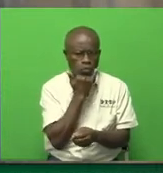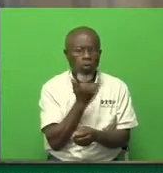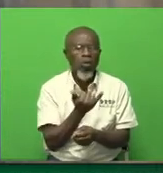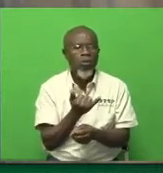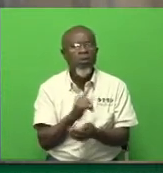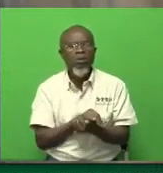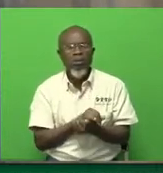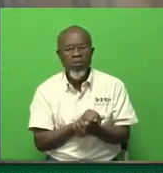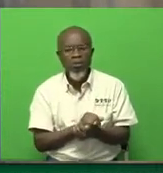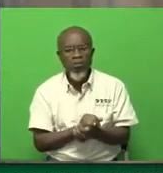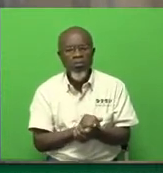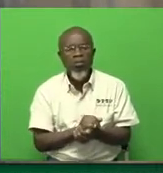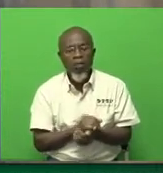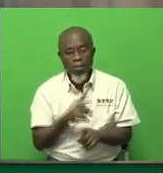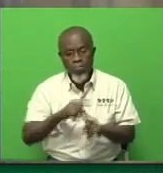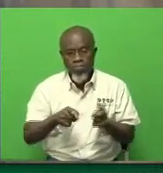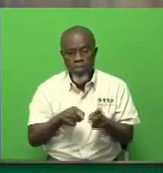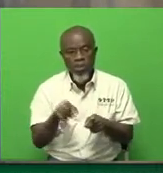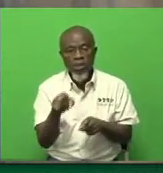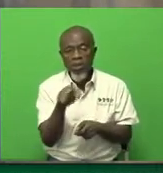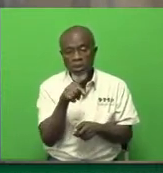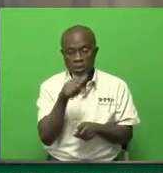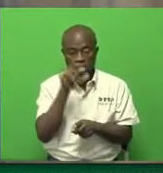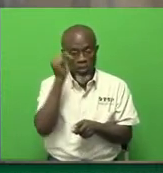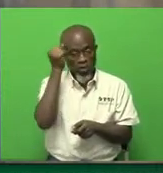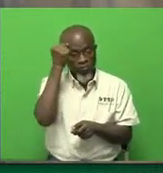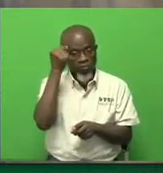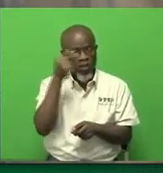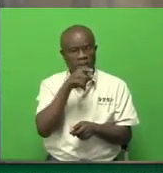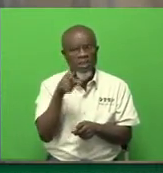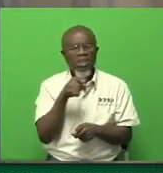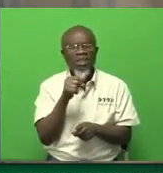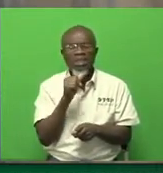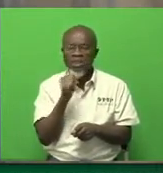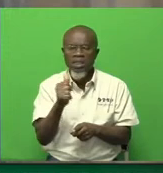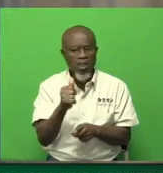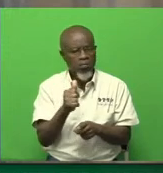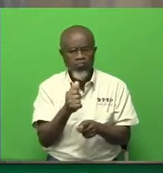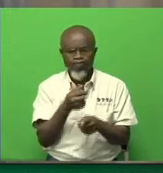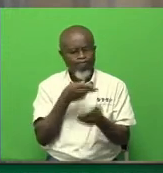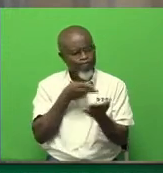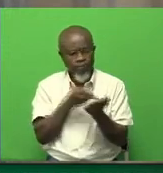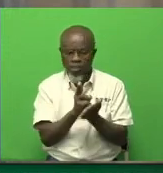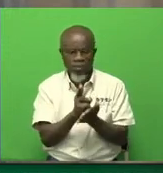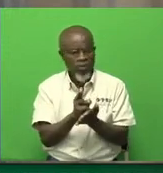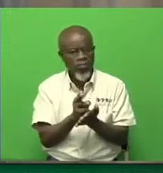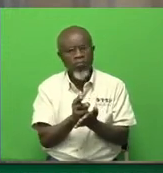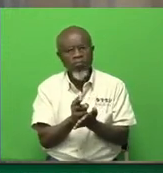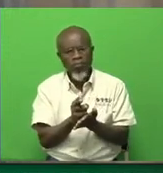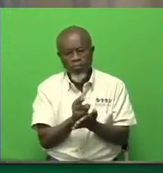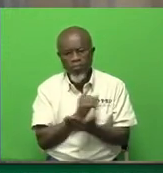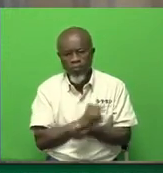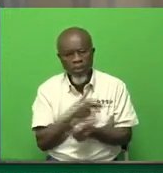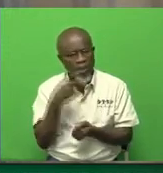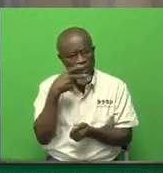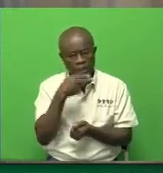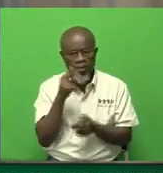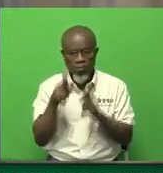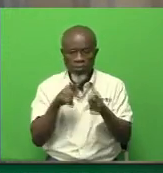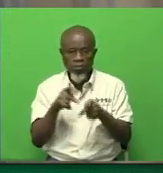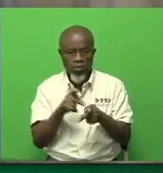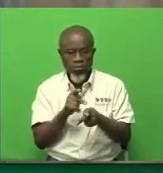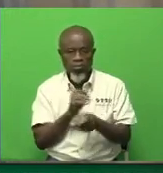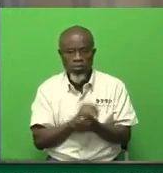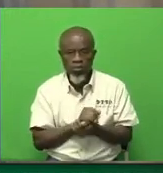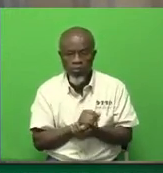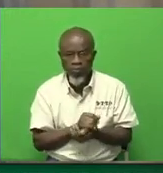short of a betrayal of the people of our country the budget will do nothing do nothing but work against the people of our